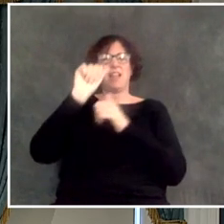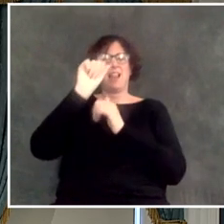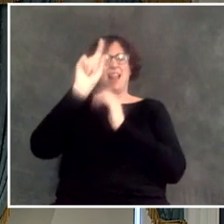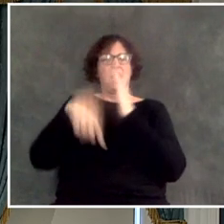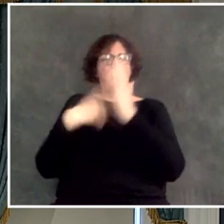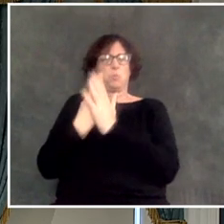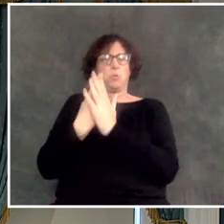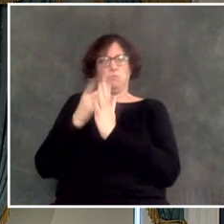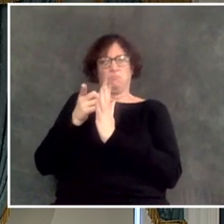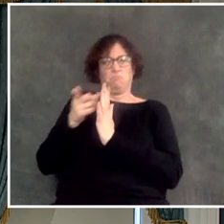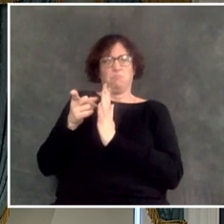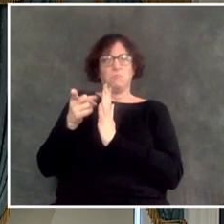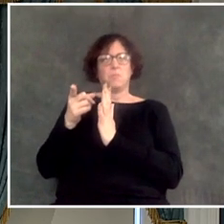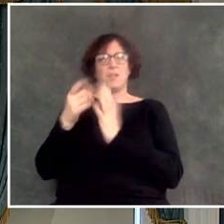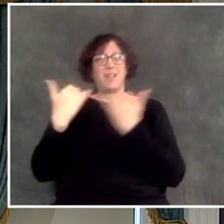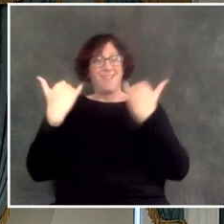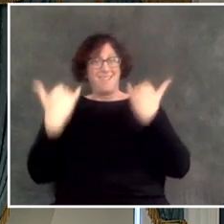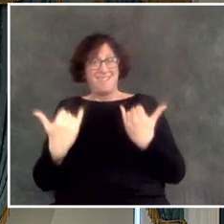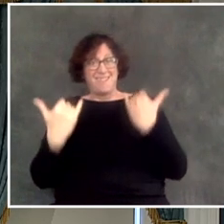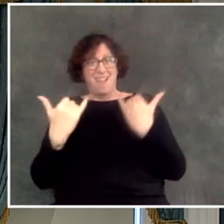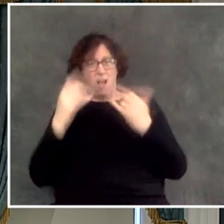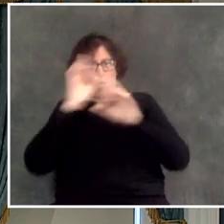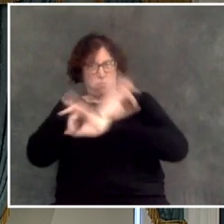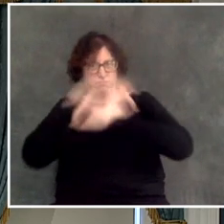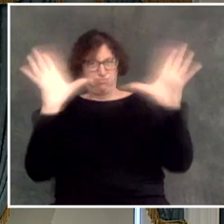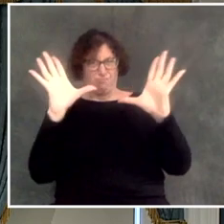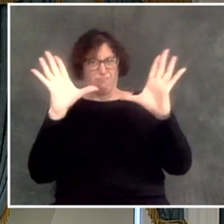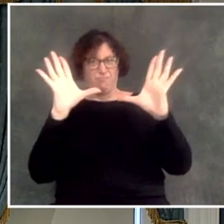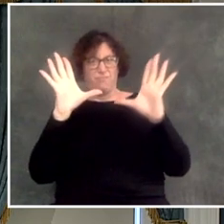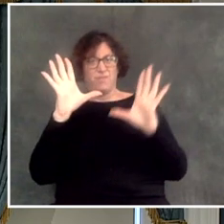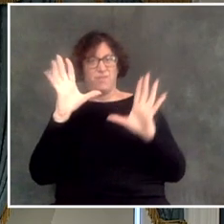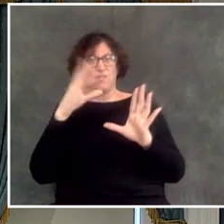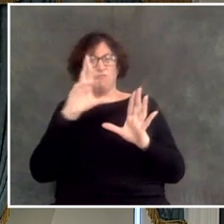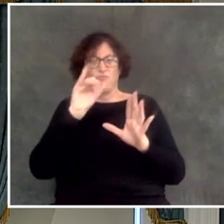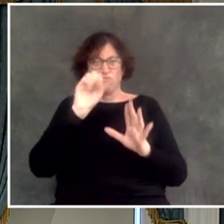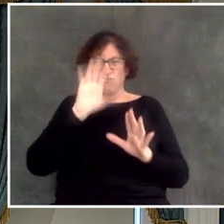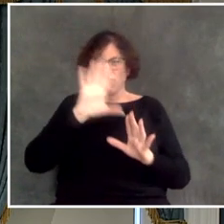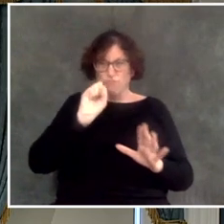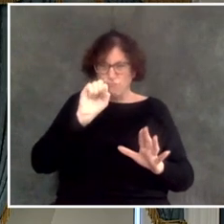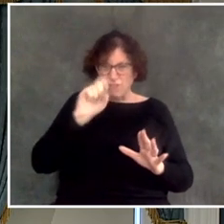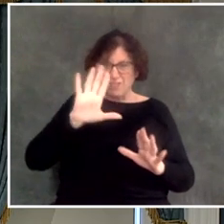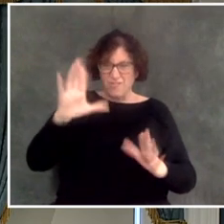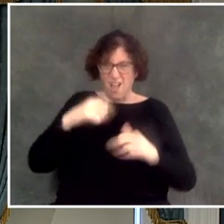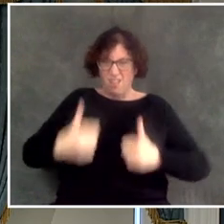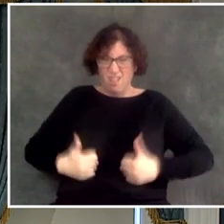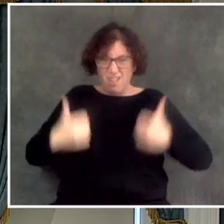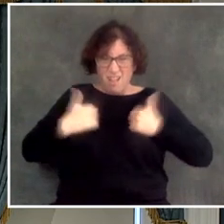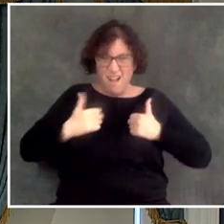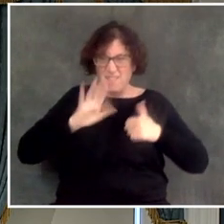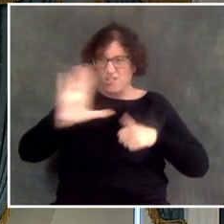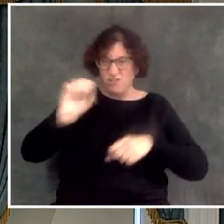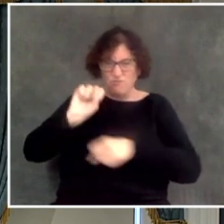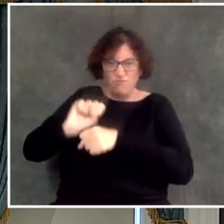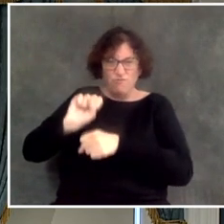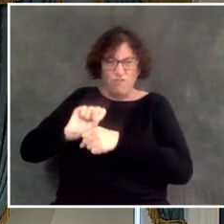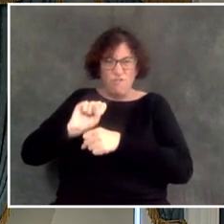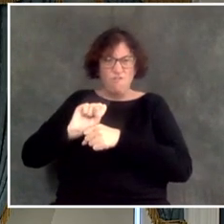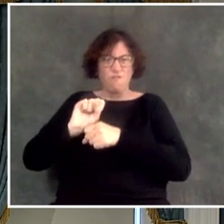as heroic. And I don't, you know, reading their letters, or the